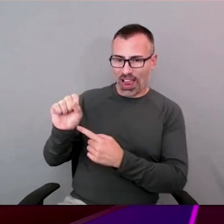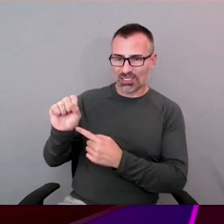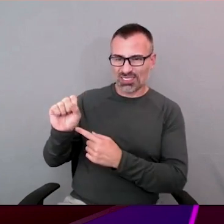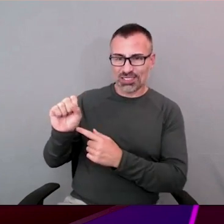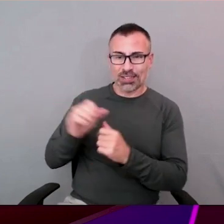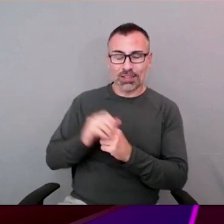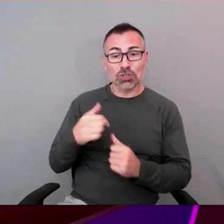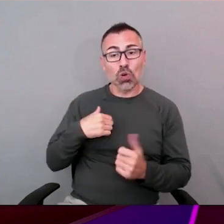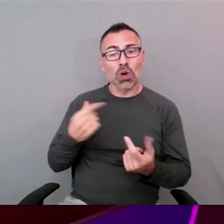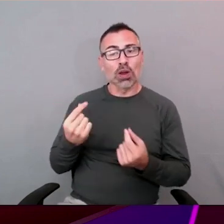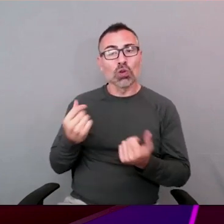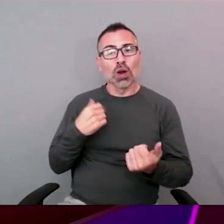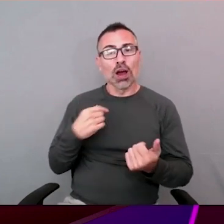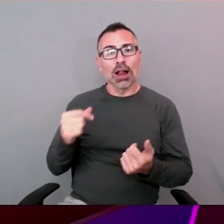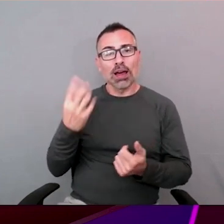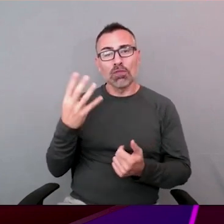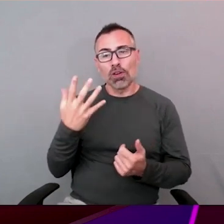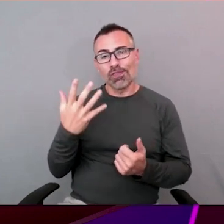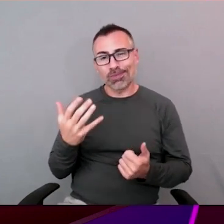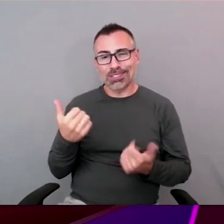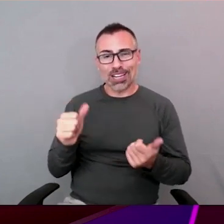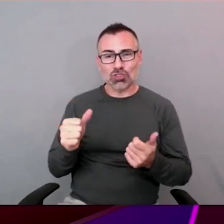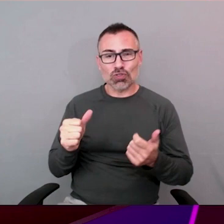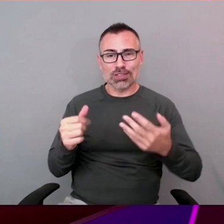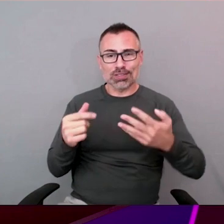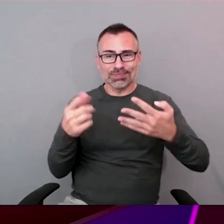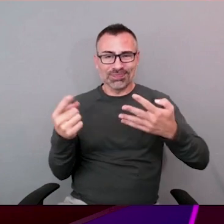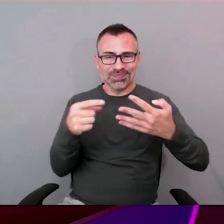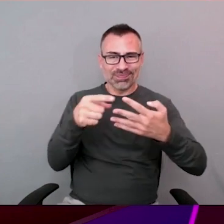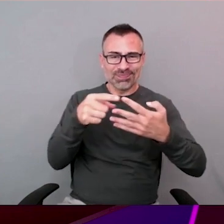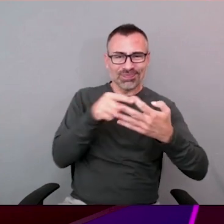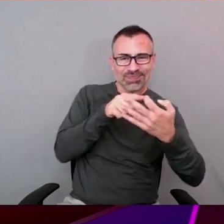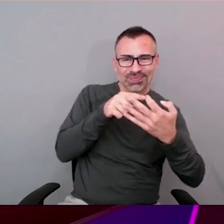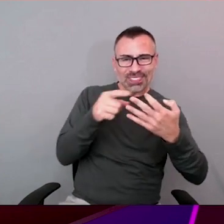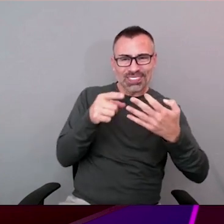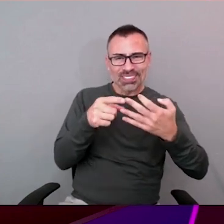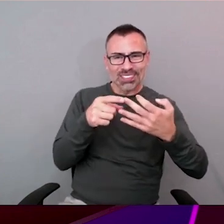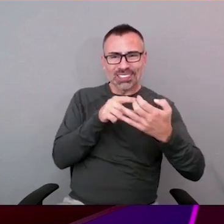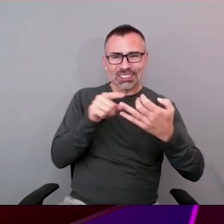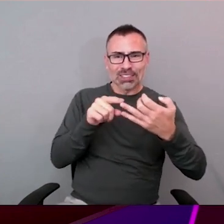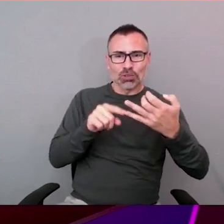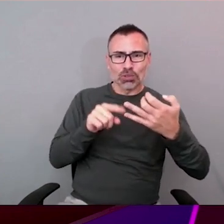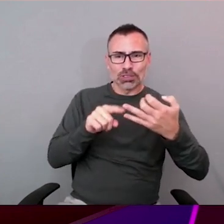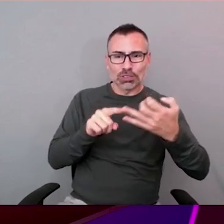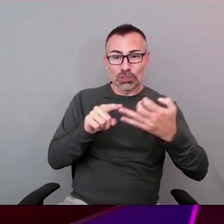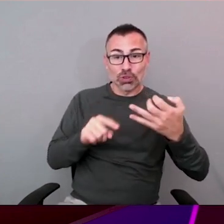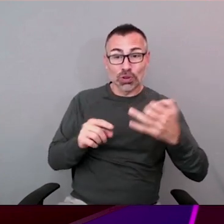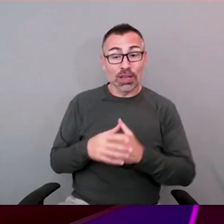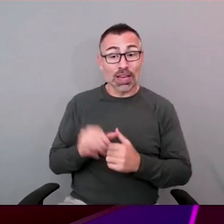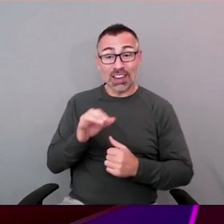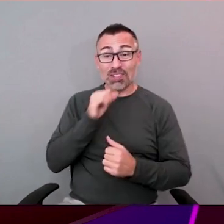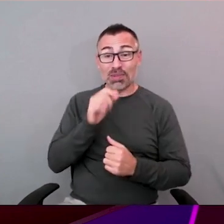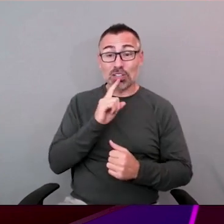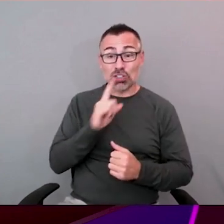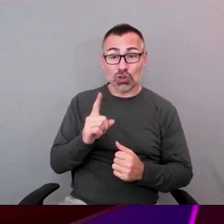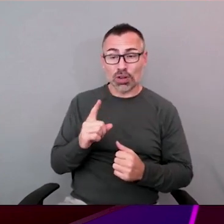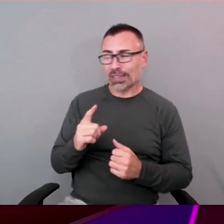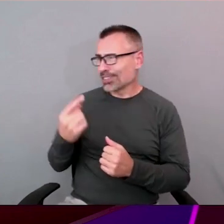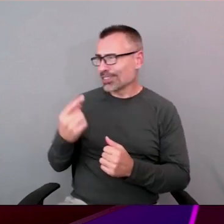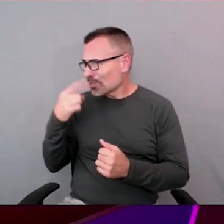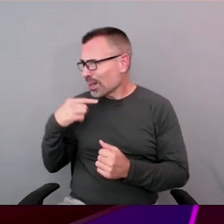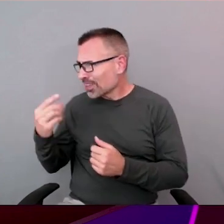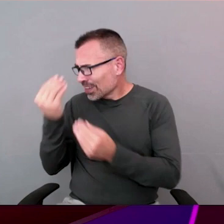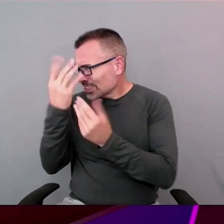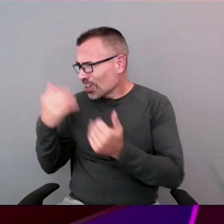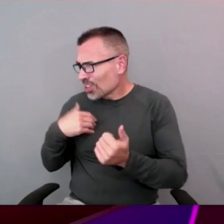response options, and I'll kind of trim it down to 2. And if I'm still not sure, can we do exam tips? Are you okay with that? Yeah, go for it. So an exam tip is if you still aren't